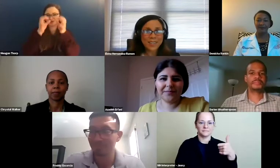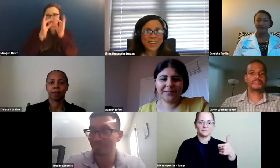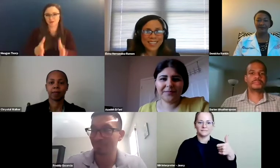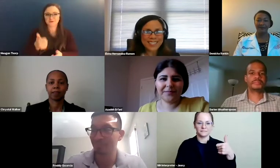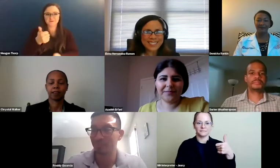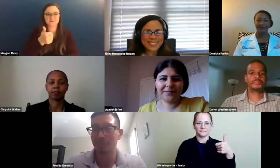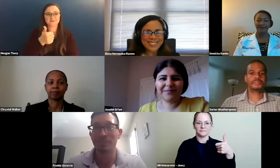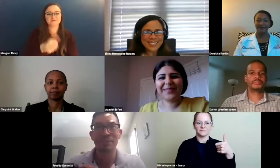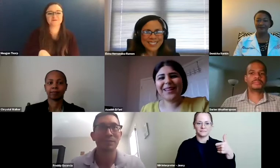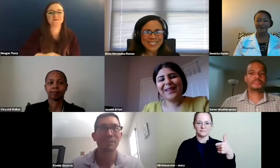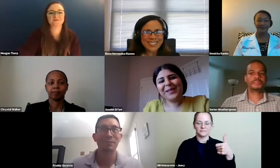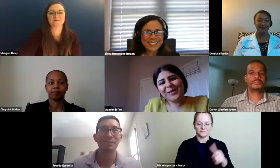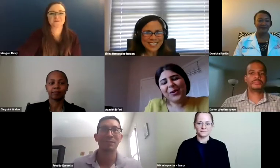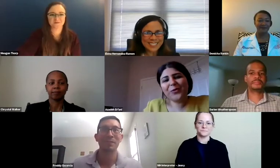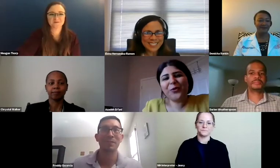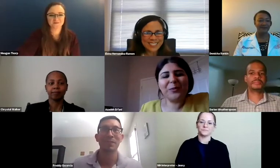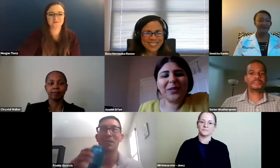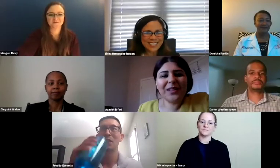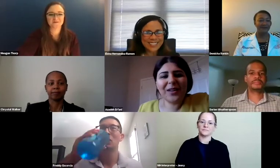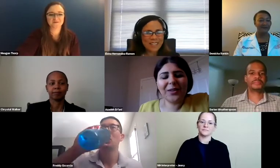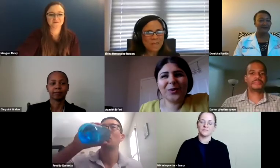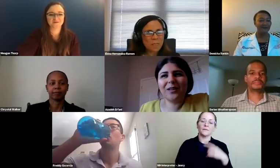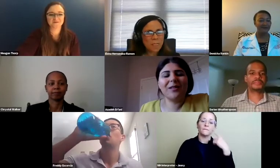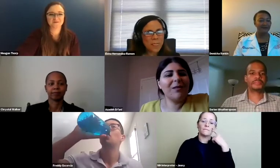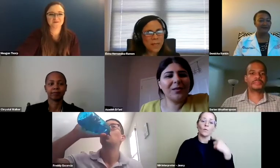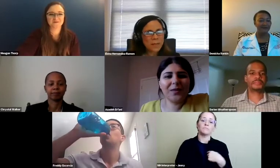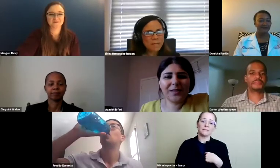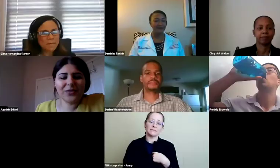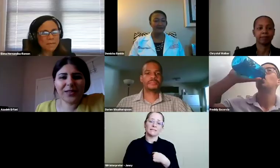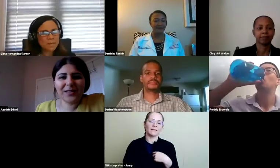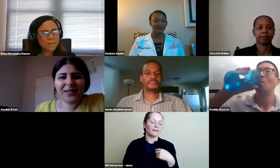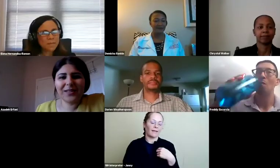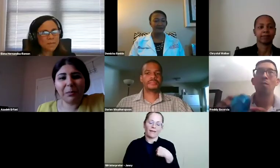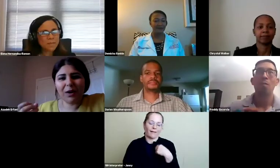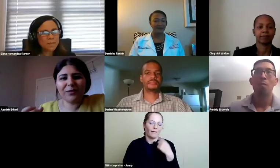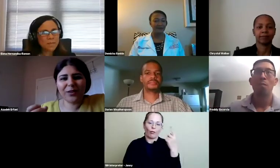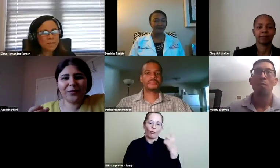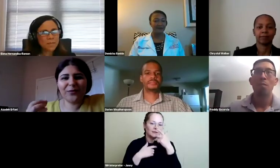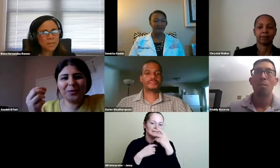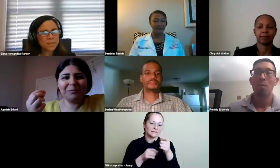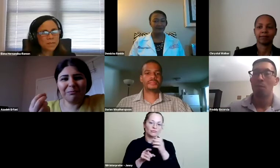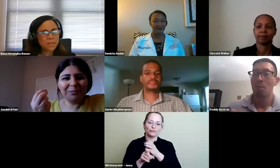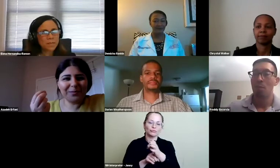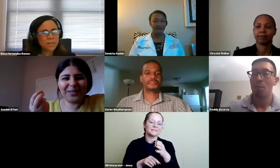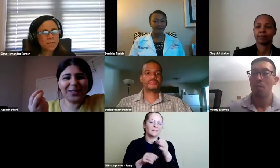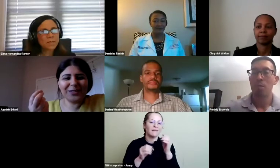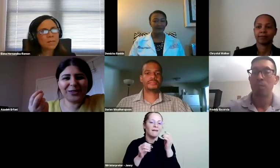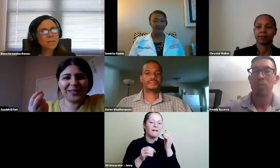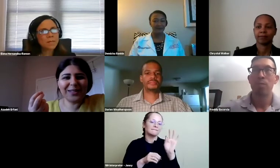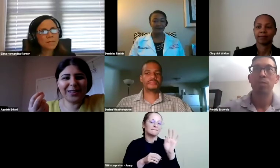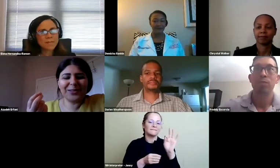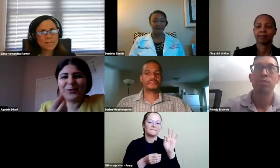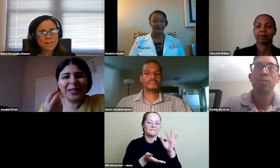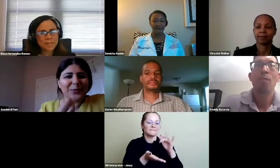Fantastic. Dr. Fanny? Well, for me, I was always interested in the power of